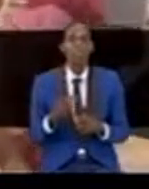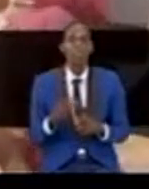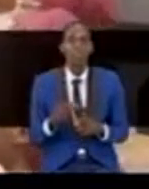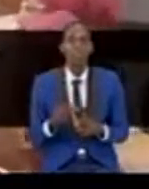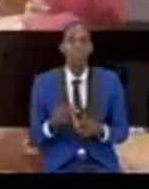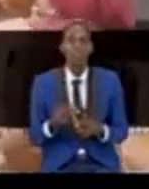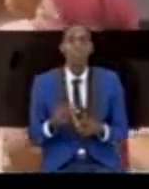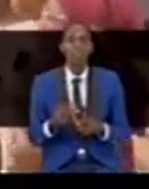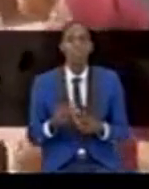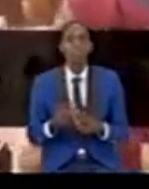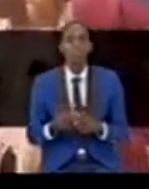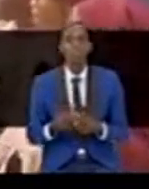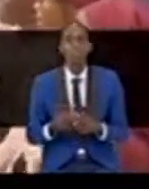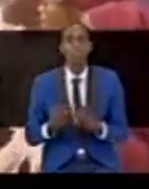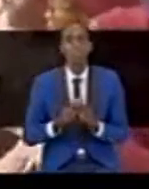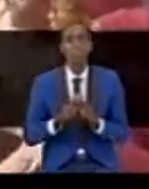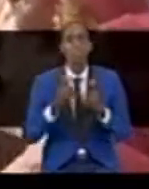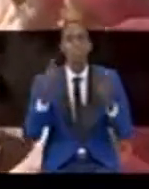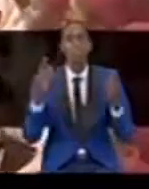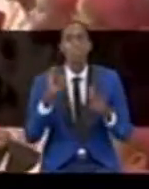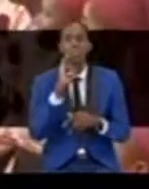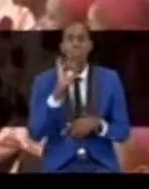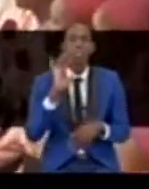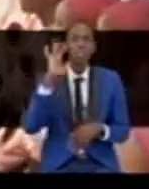every season. Great is your